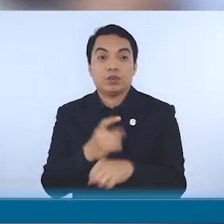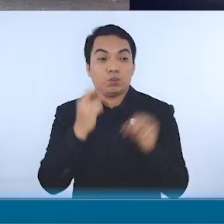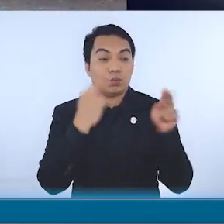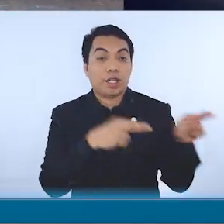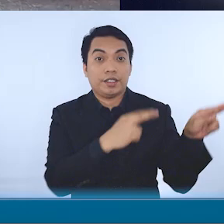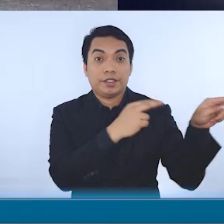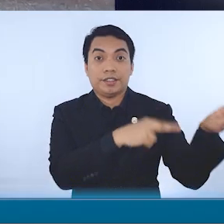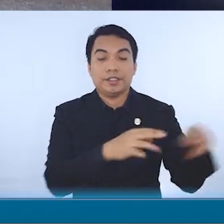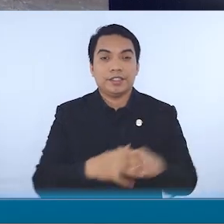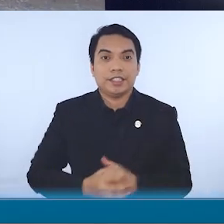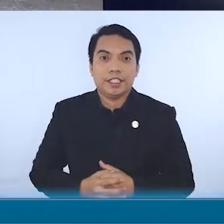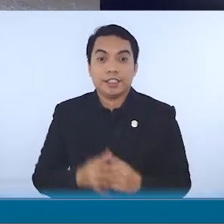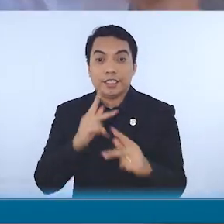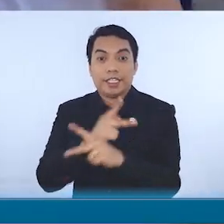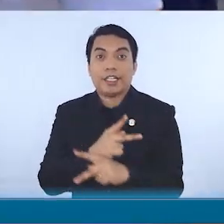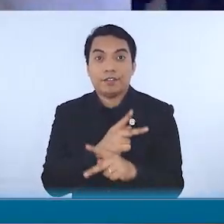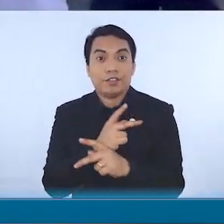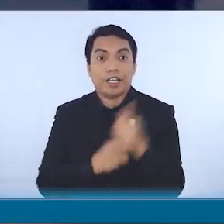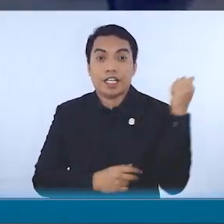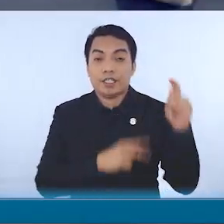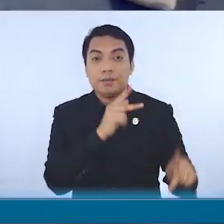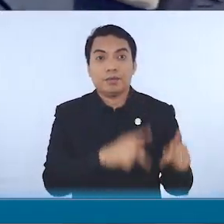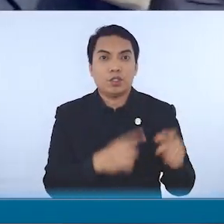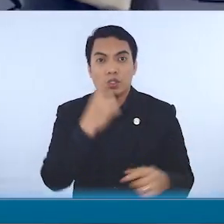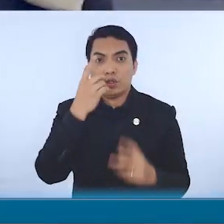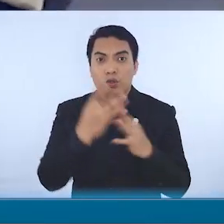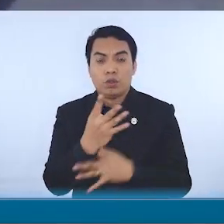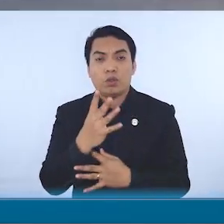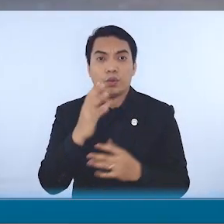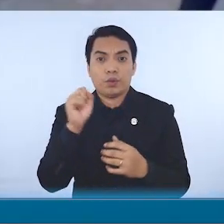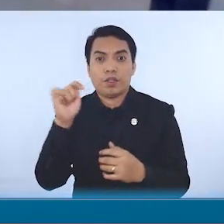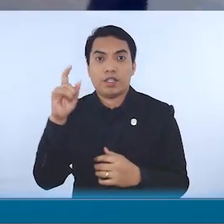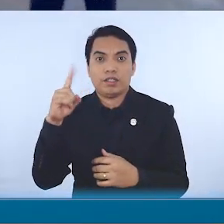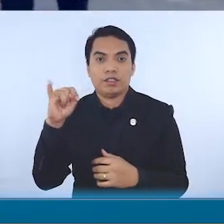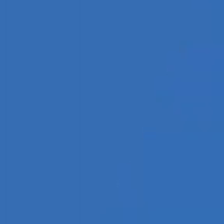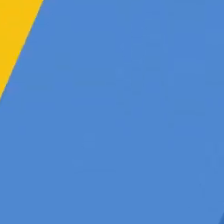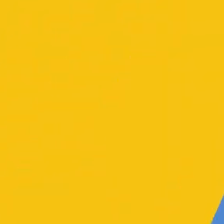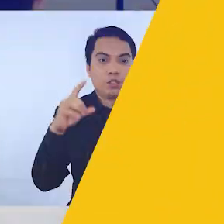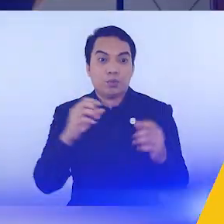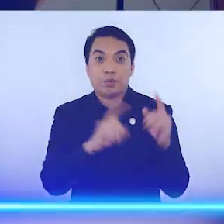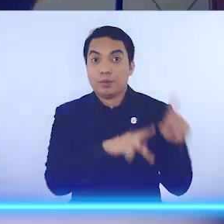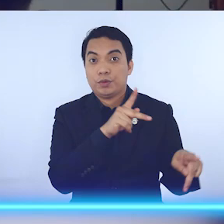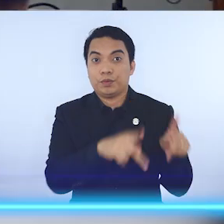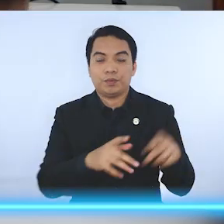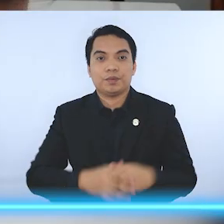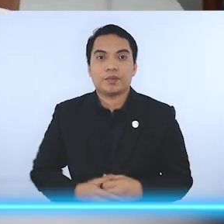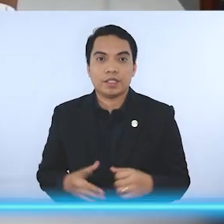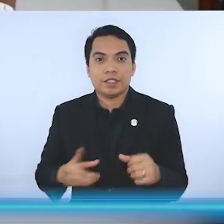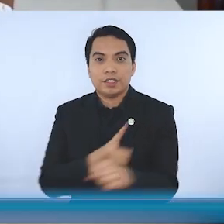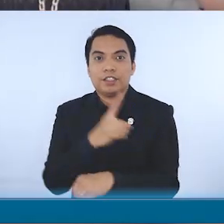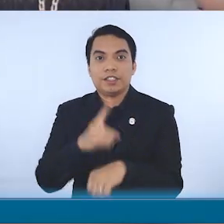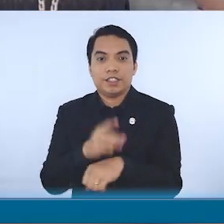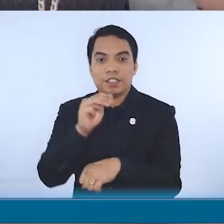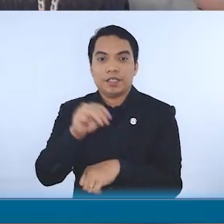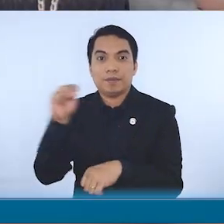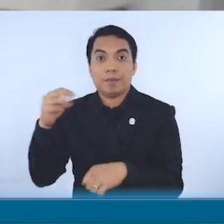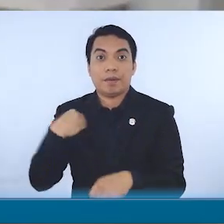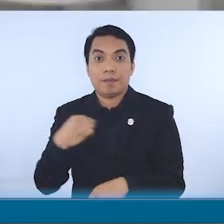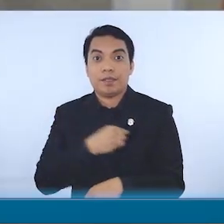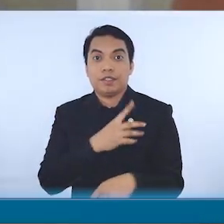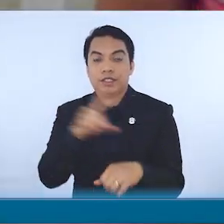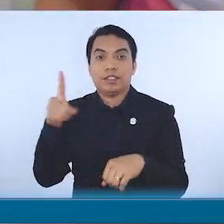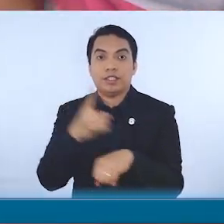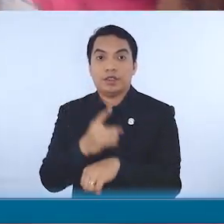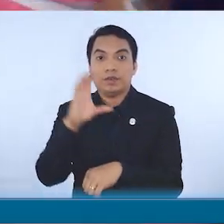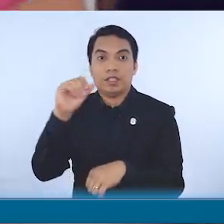of Hawaii Pacific care for their development through an aid to humanity. The District Multimedia members